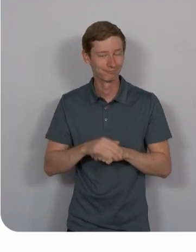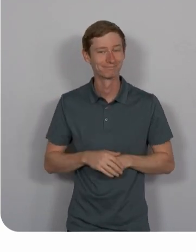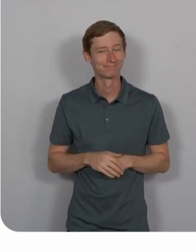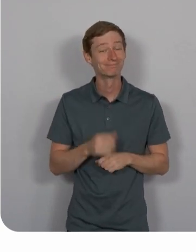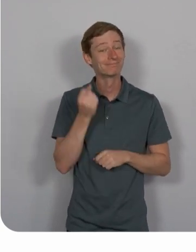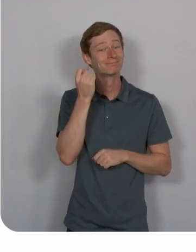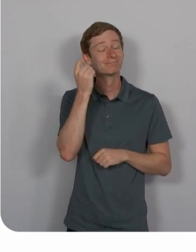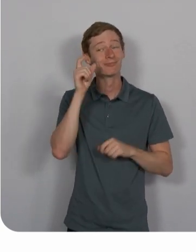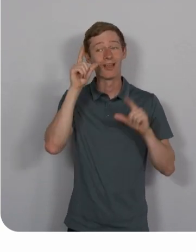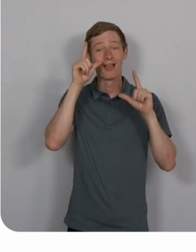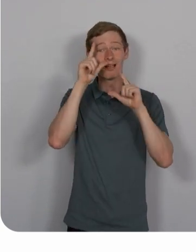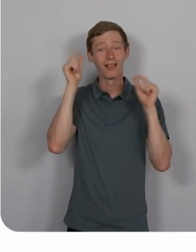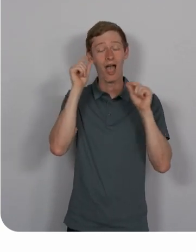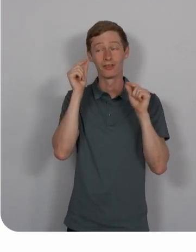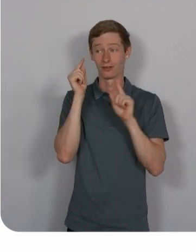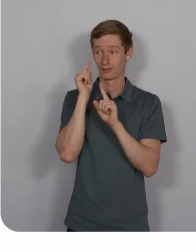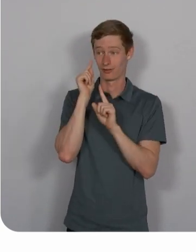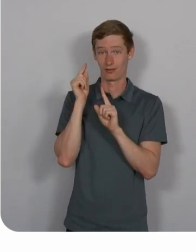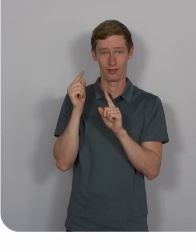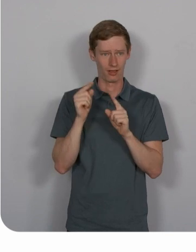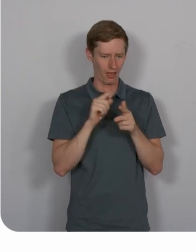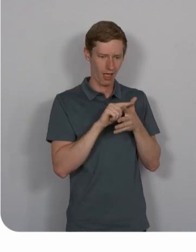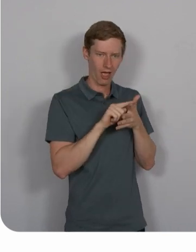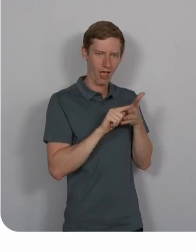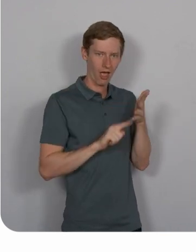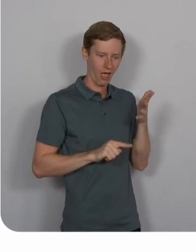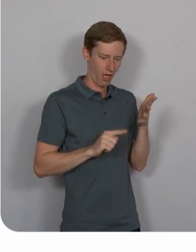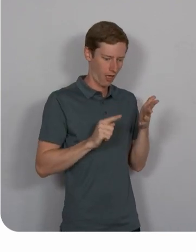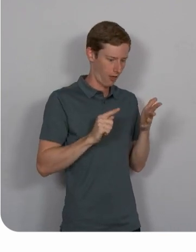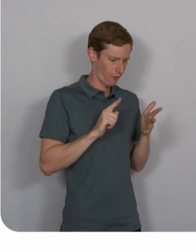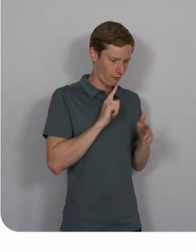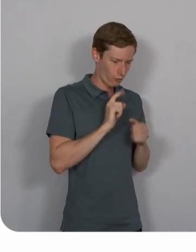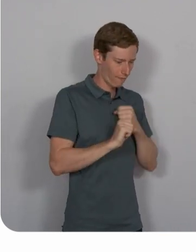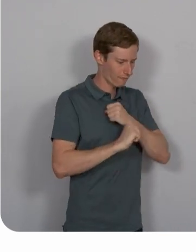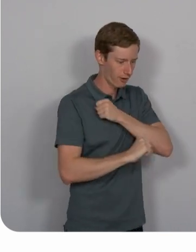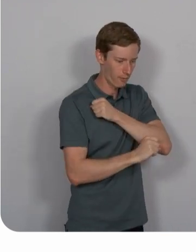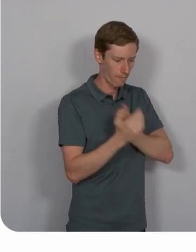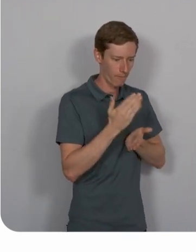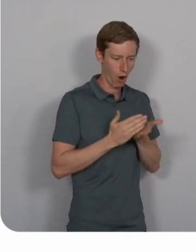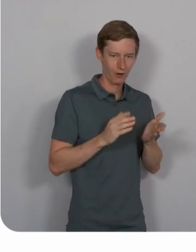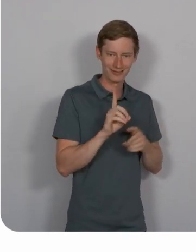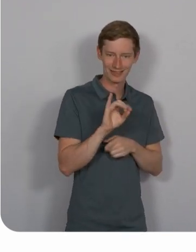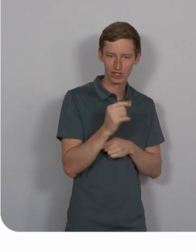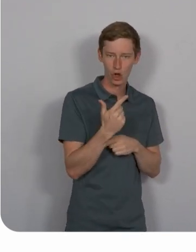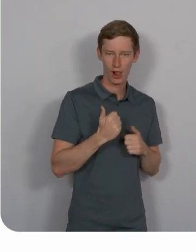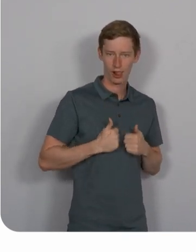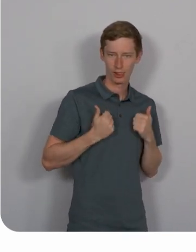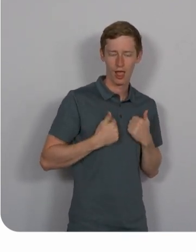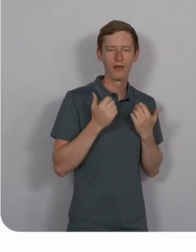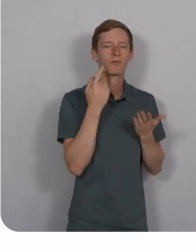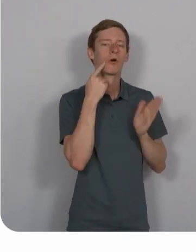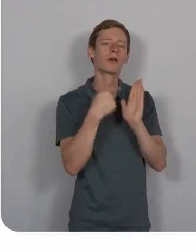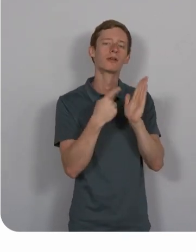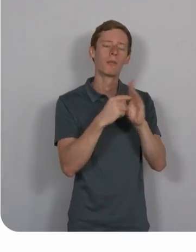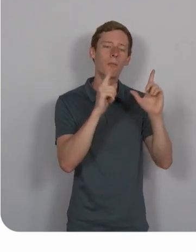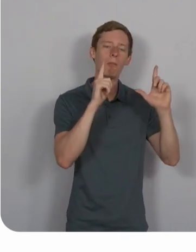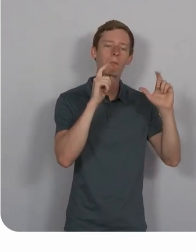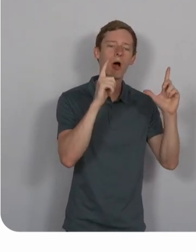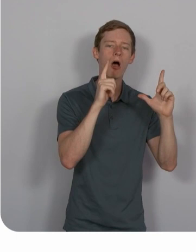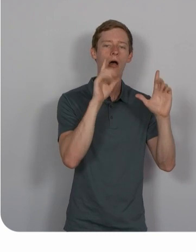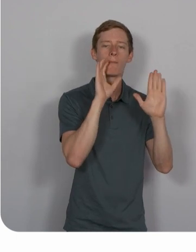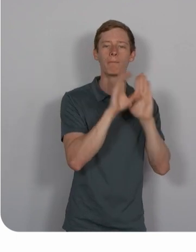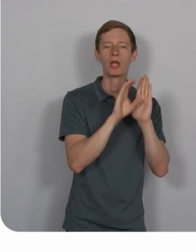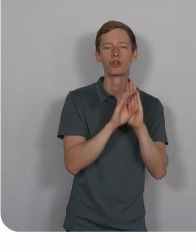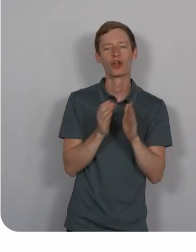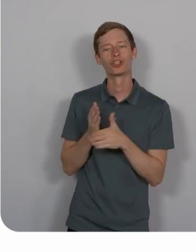glasses take some of the most fundamental parts of our digital and physical lives and bring them together. Digital lives, things like taking a photo and sharing it with friends,